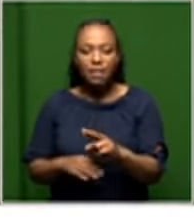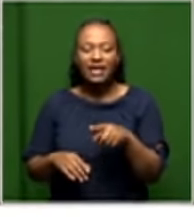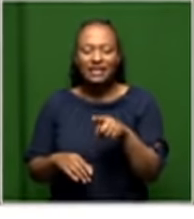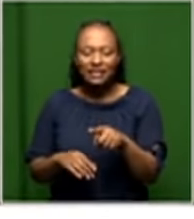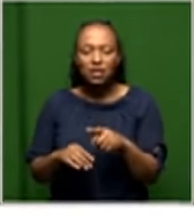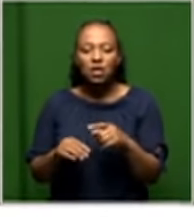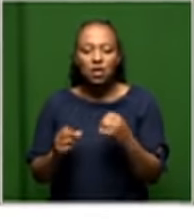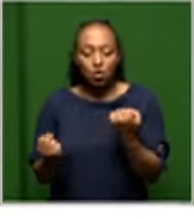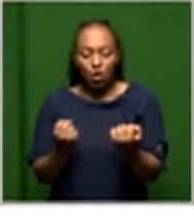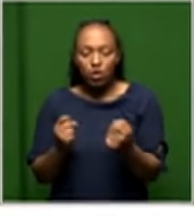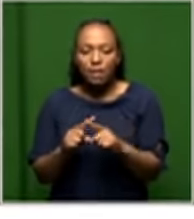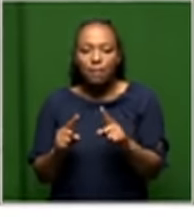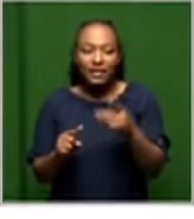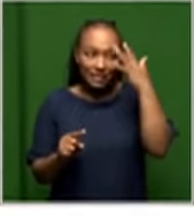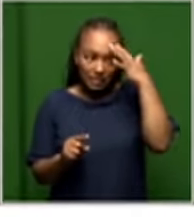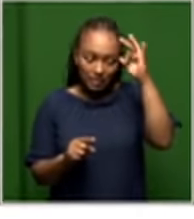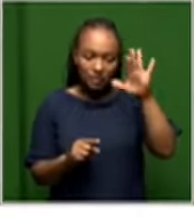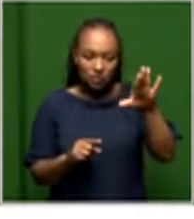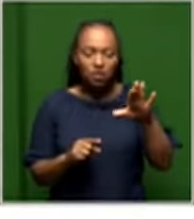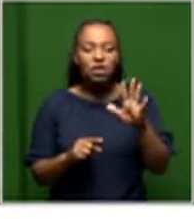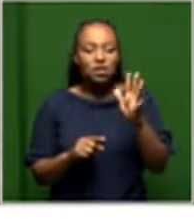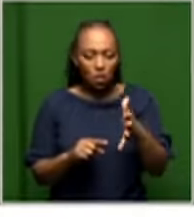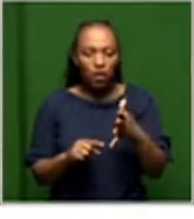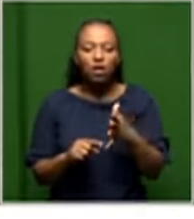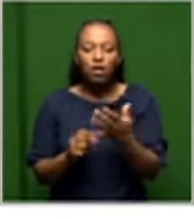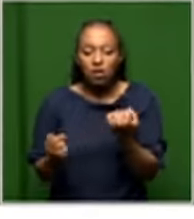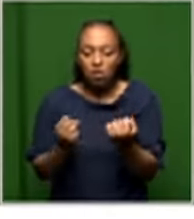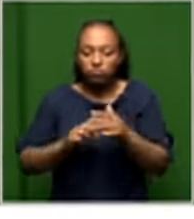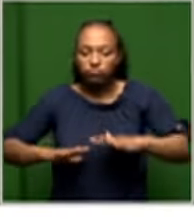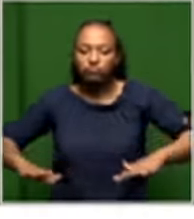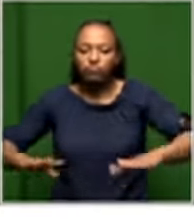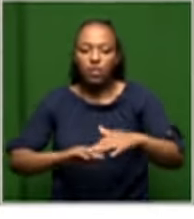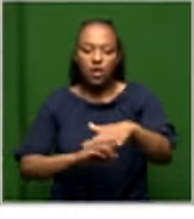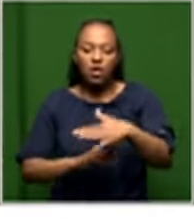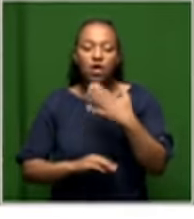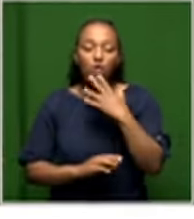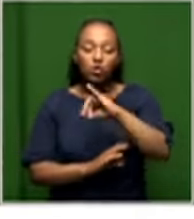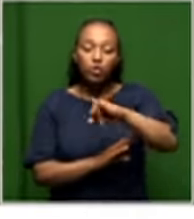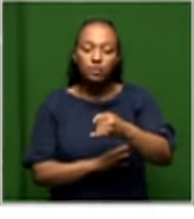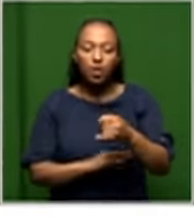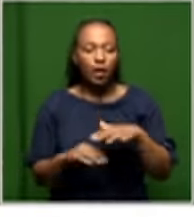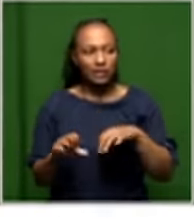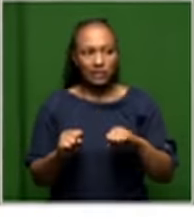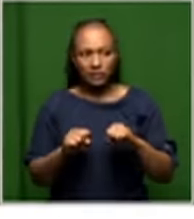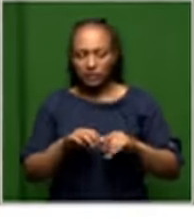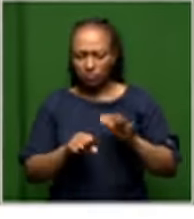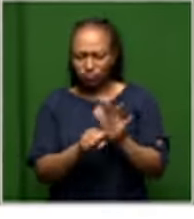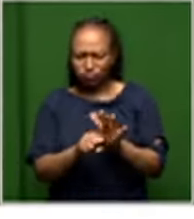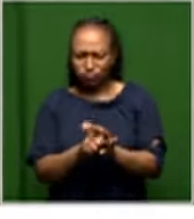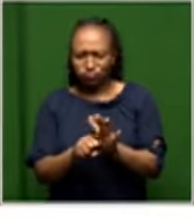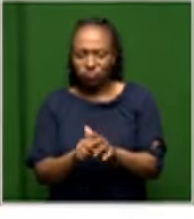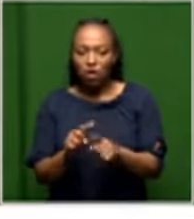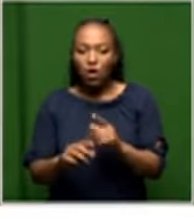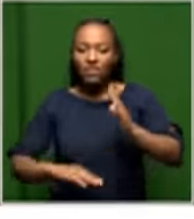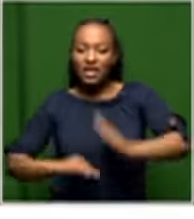It is, in fact, the state that will be bringing this particular area of Johannesburg to a standstill on the virtue of